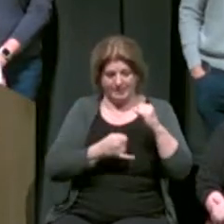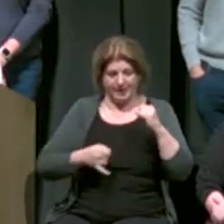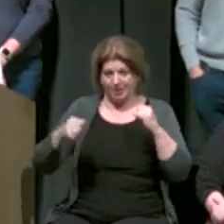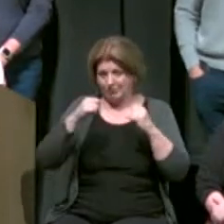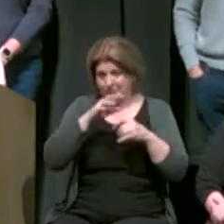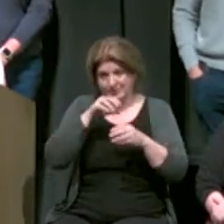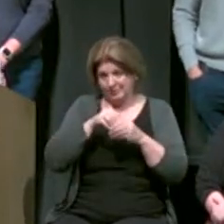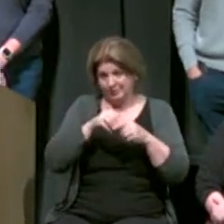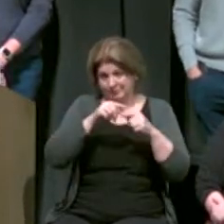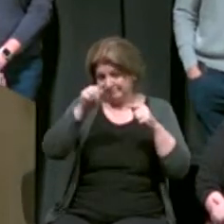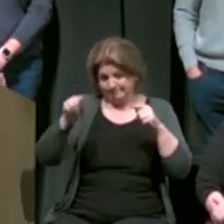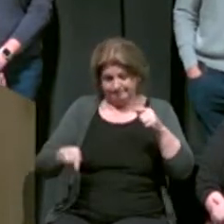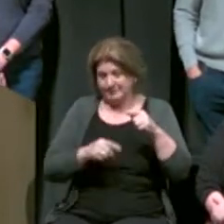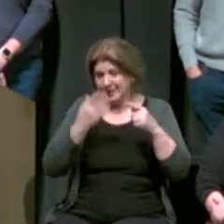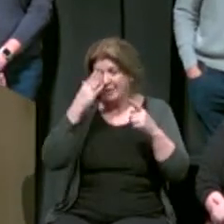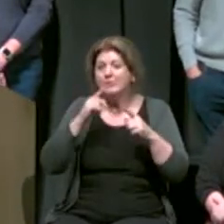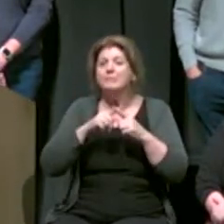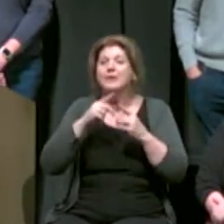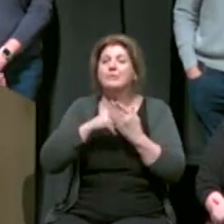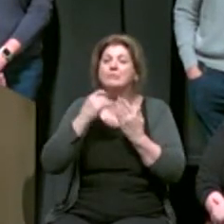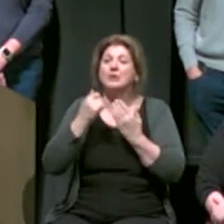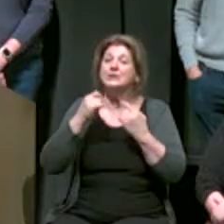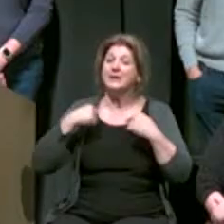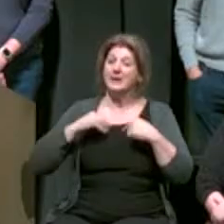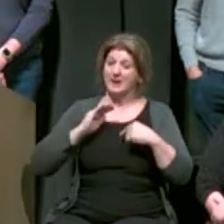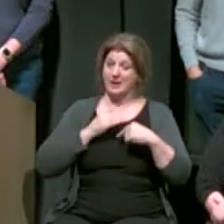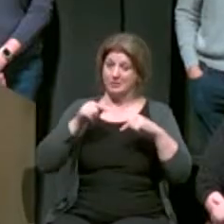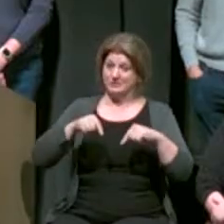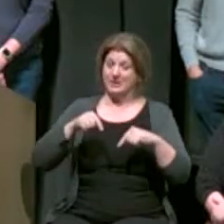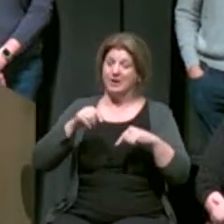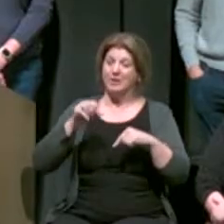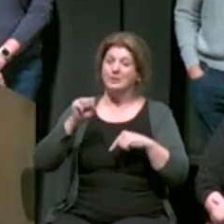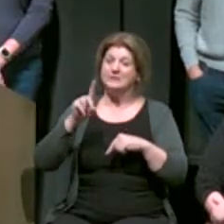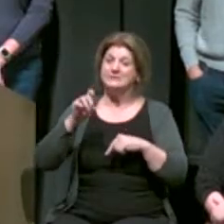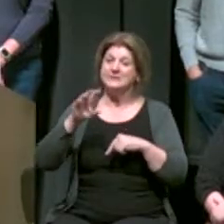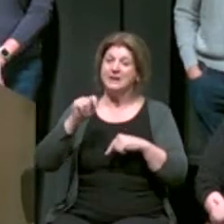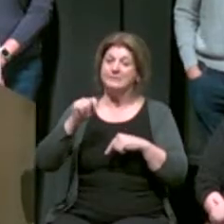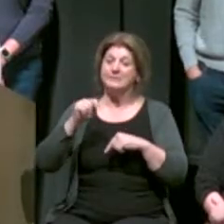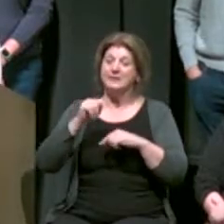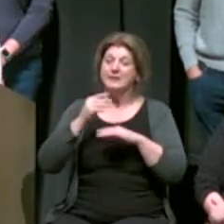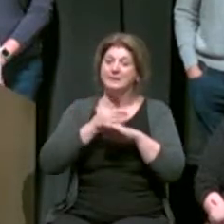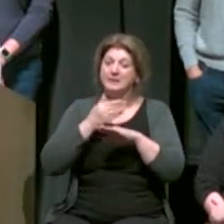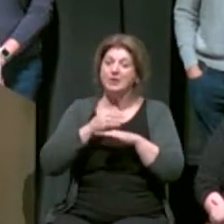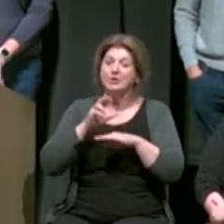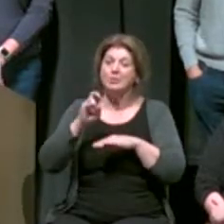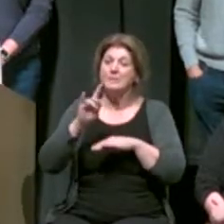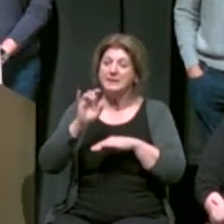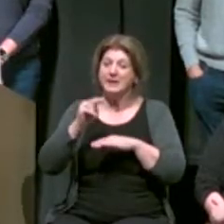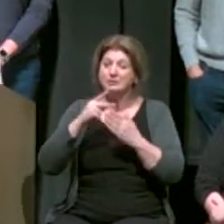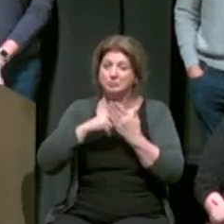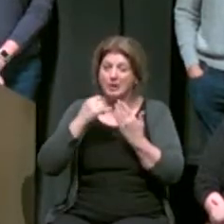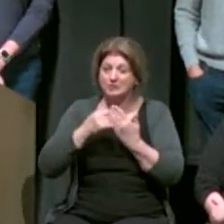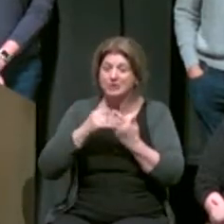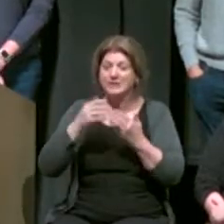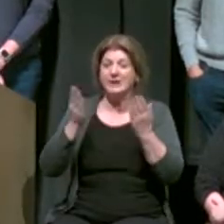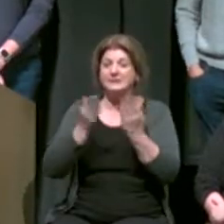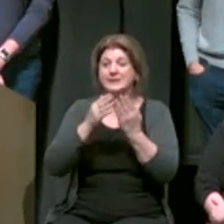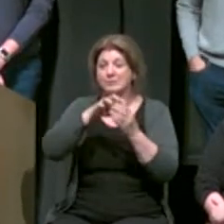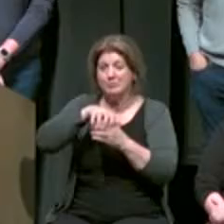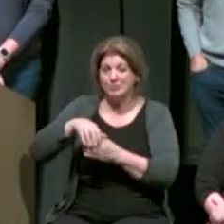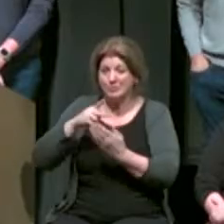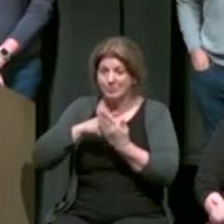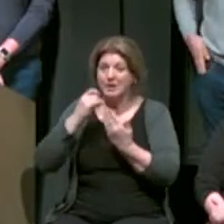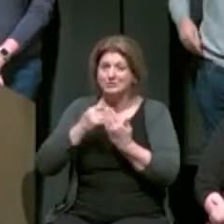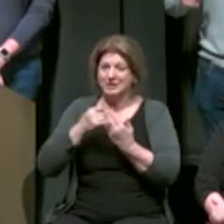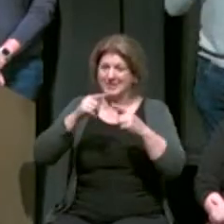chosen. But like projects such as this, like the sediment remediation project, as well as the actual dam removal project, because it's within that